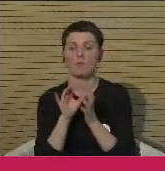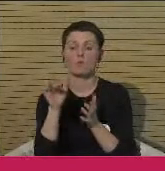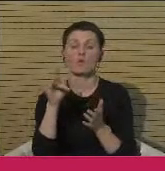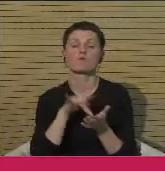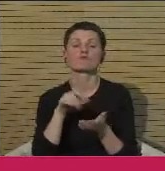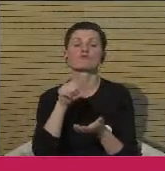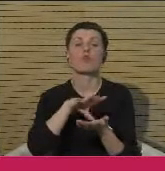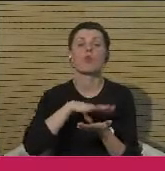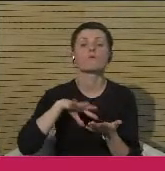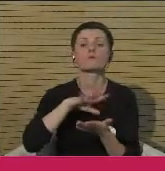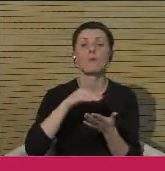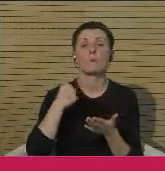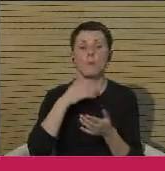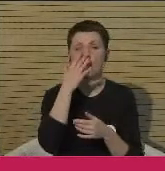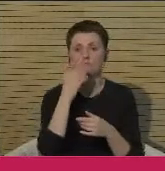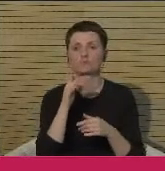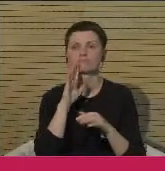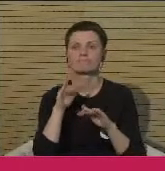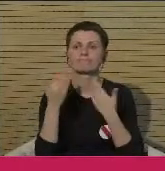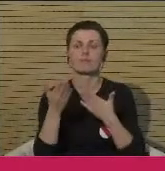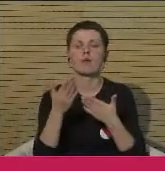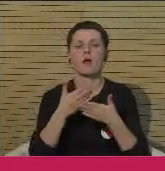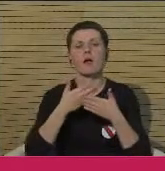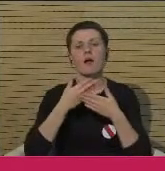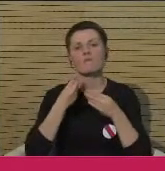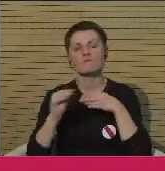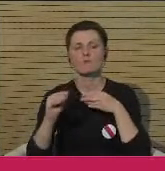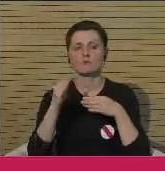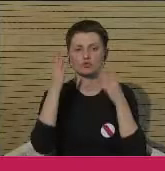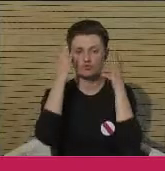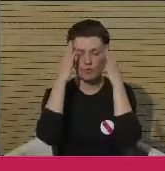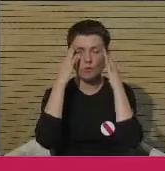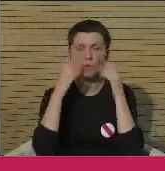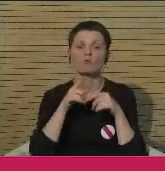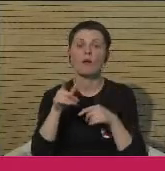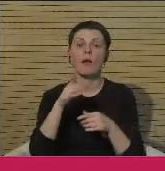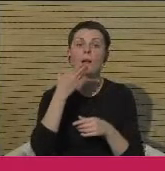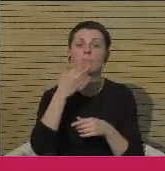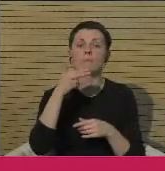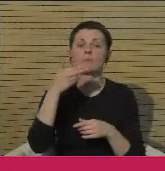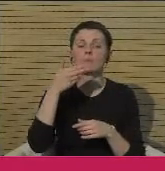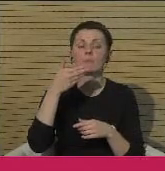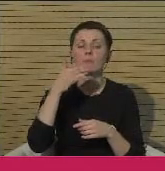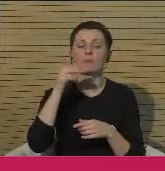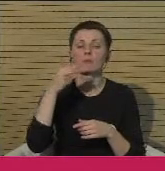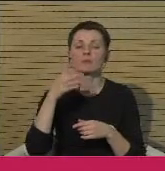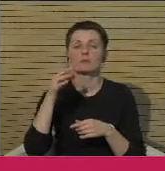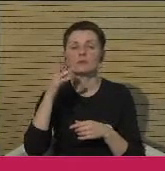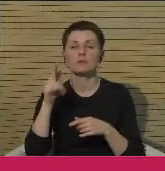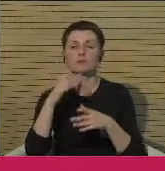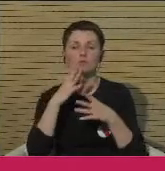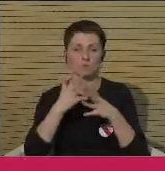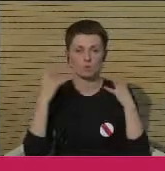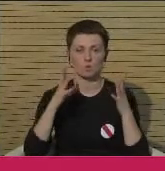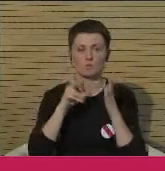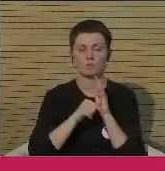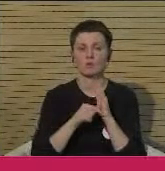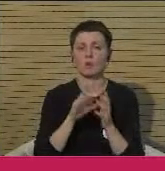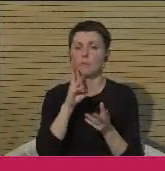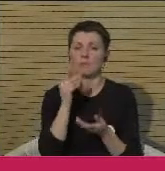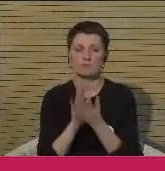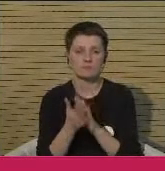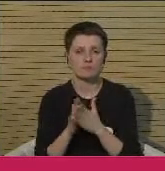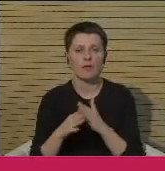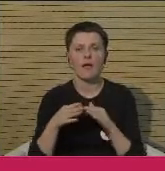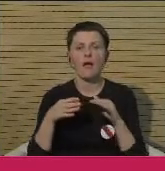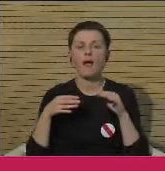advanced, with, of course, many contrasts within the country, but being